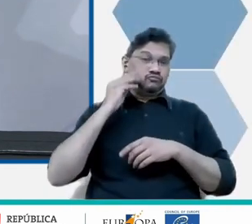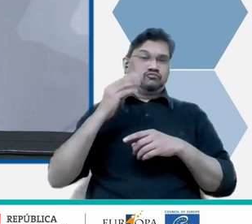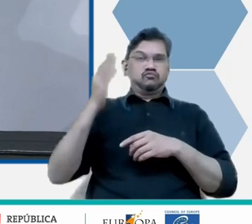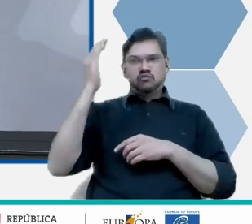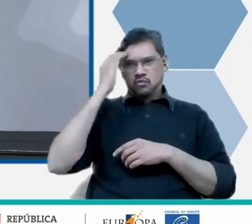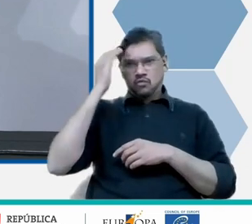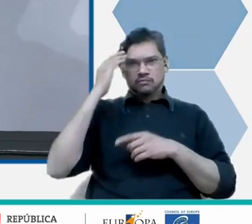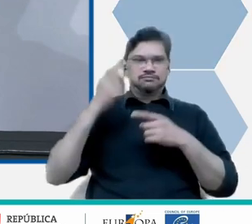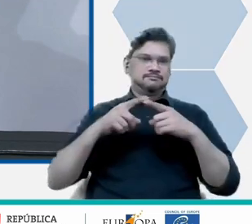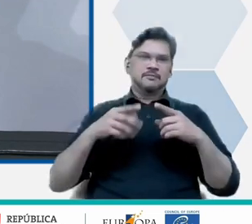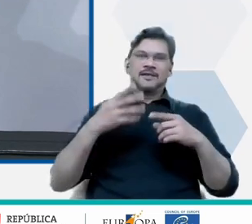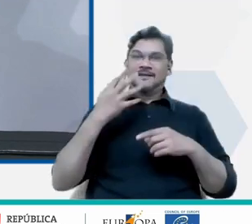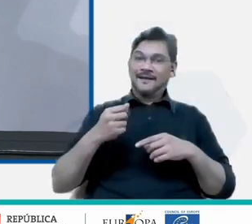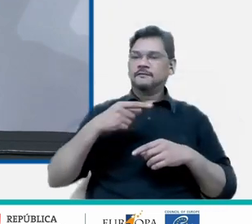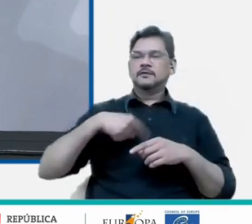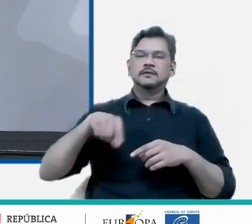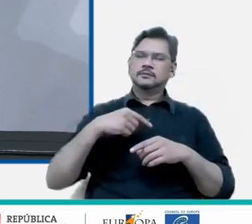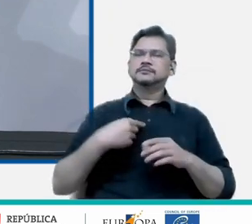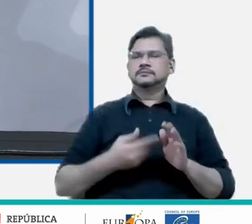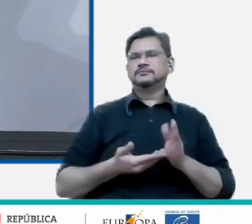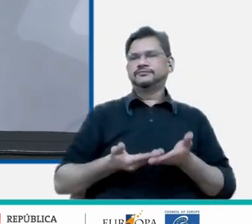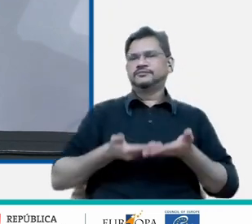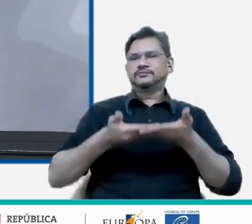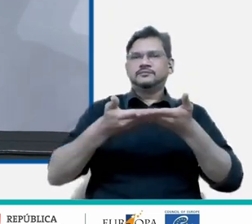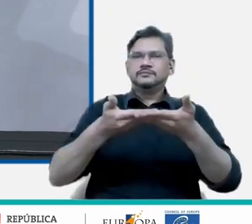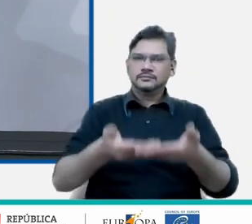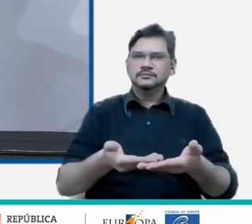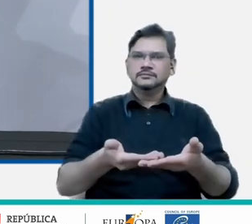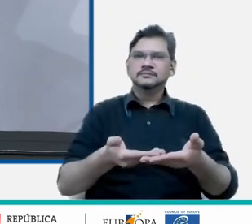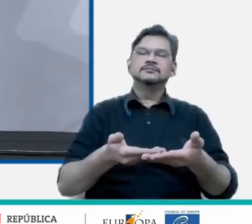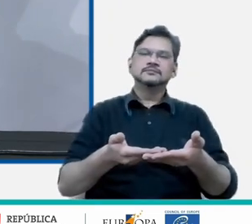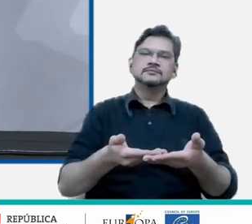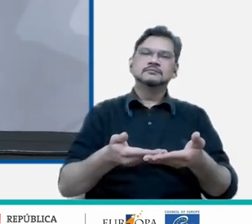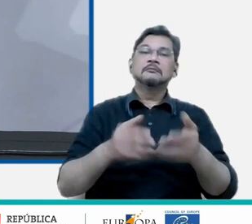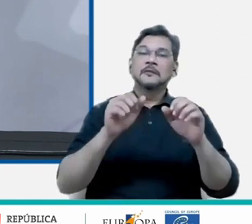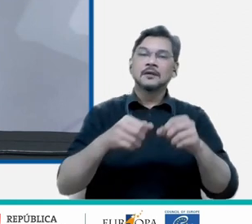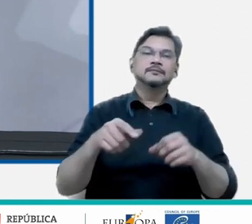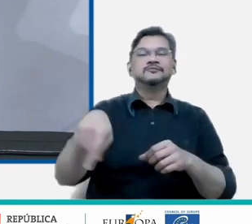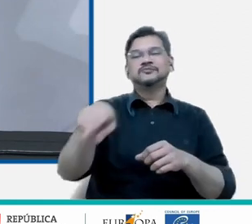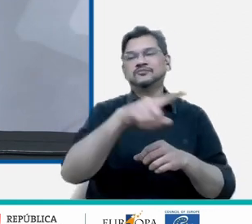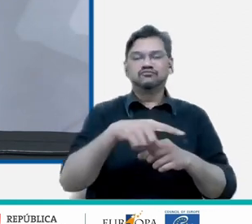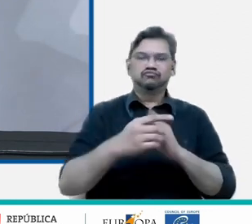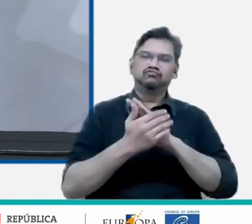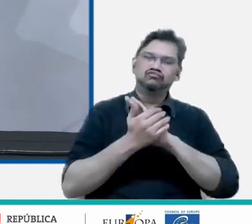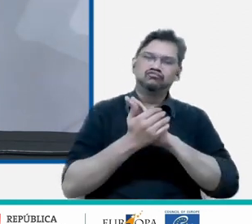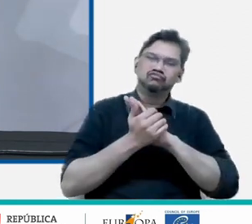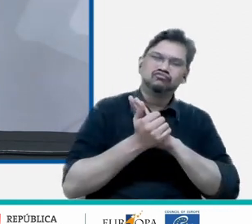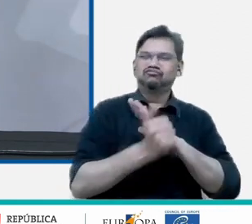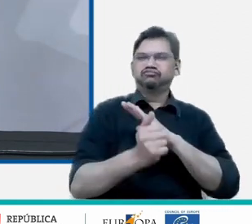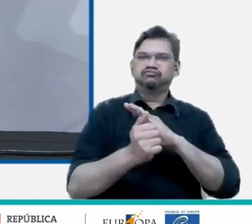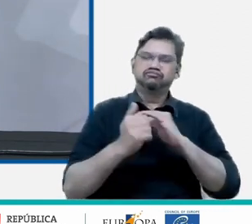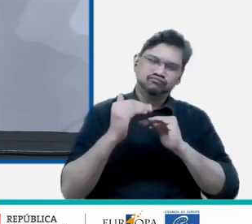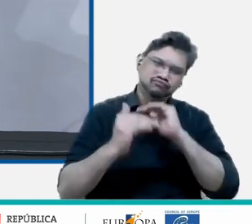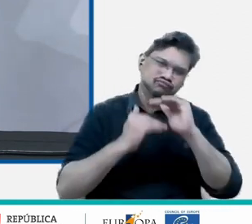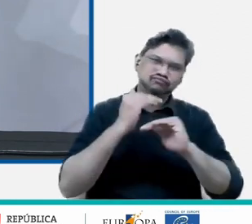jointly, you know, shape these, you know, capacity building measures. I mean, this is mostly, of course, currently done in the